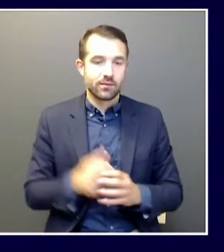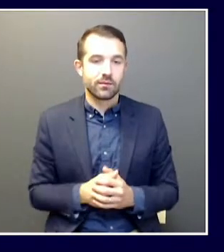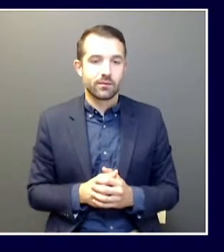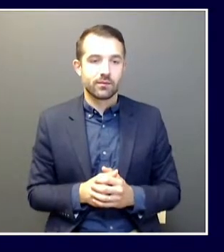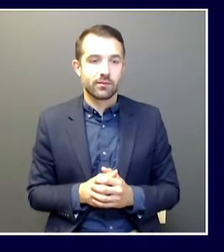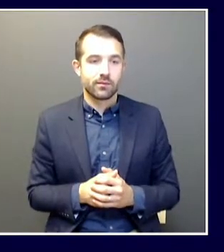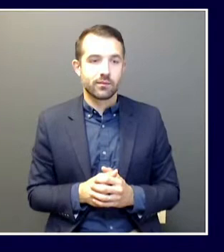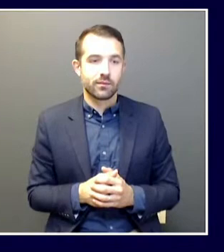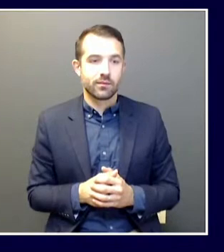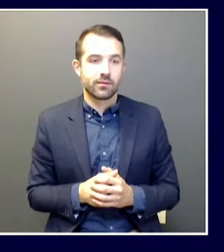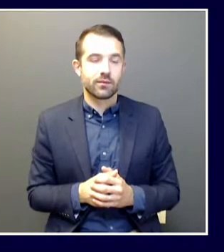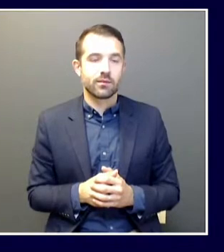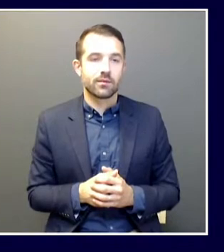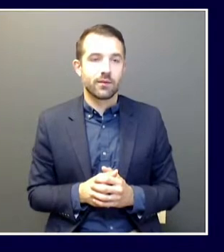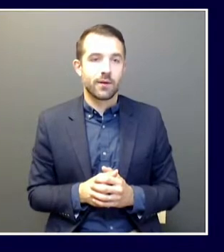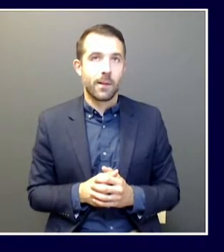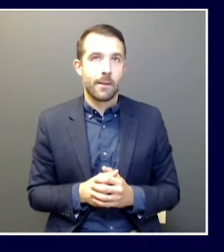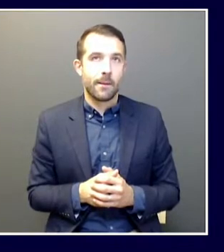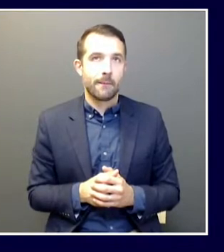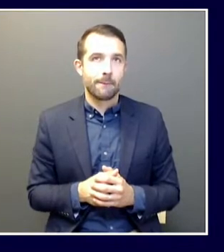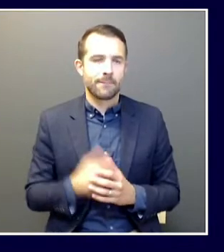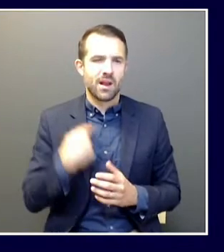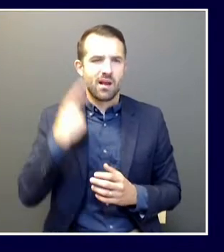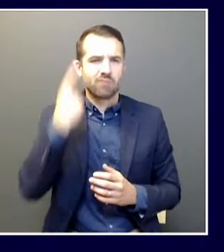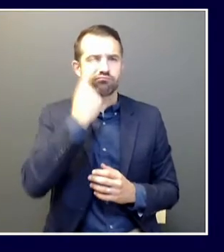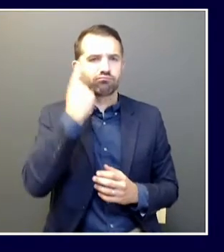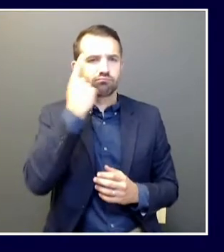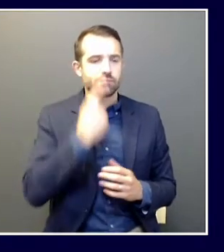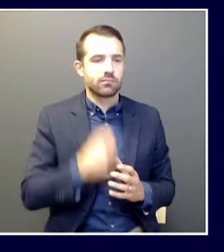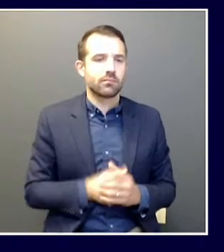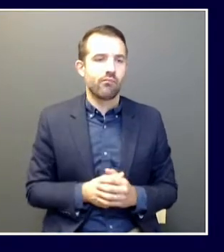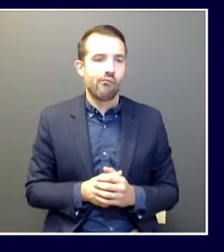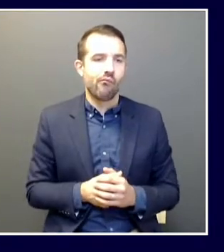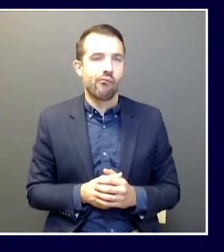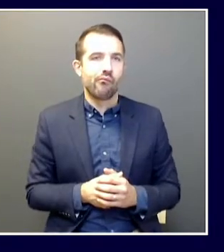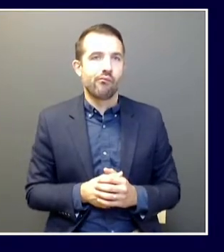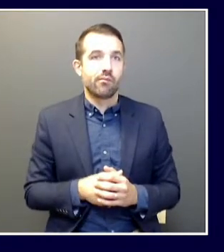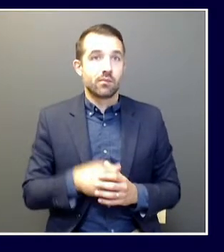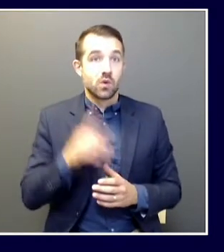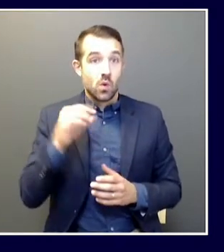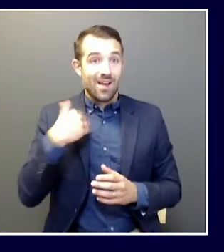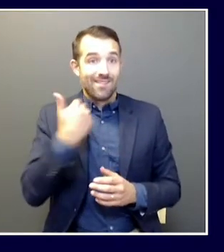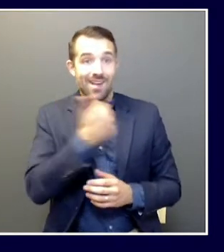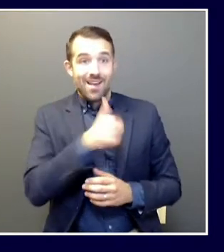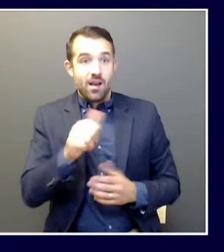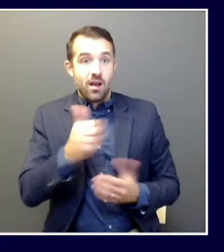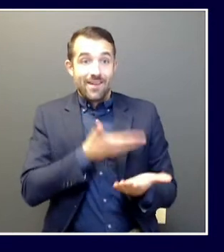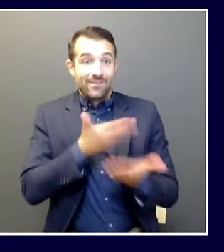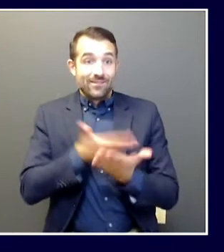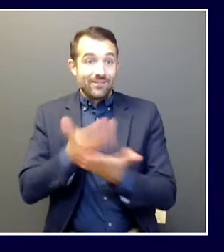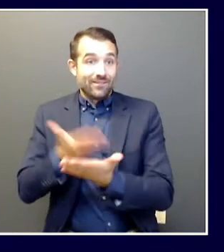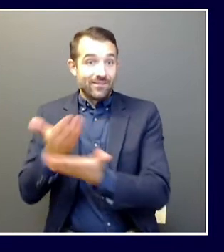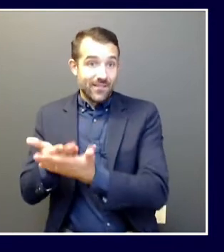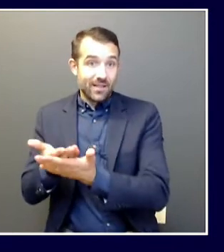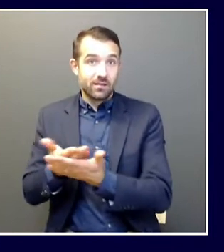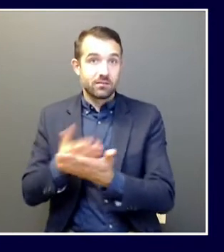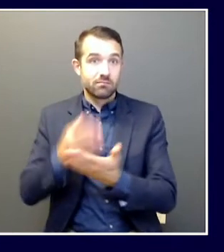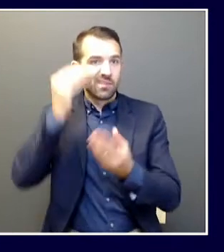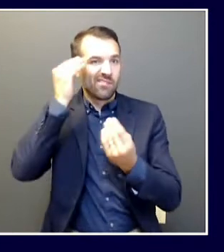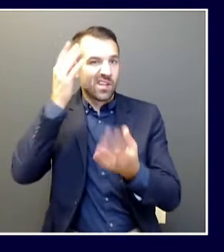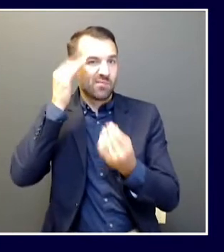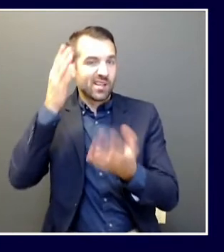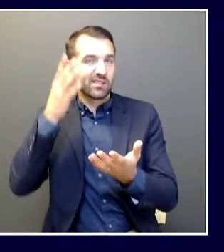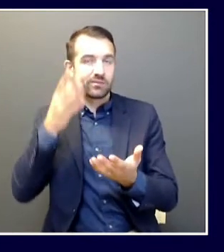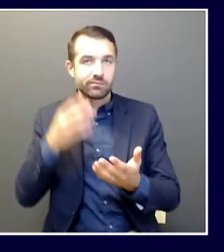Dr. Shah. I was wondering if there is any data that is showing that if and when that younger sort of 5